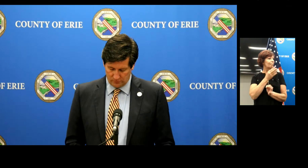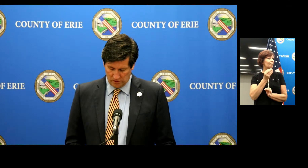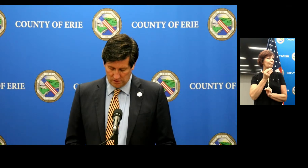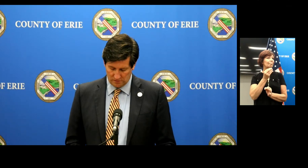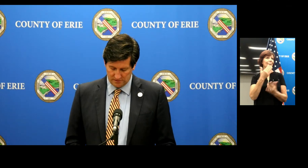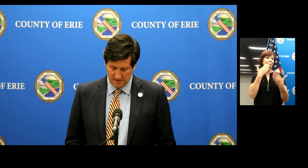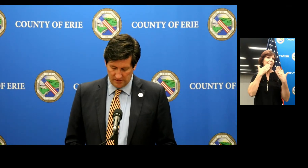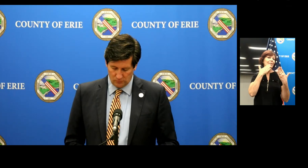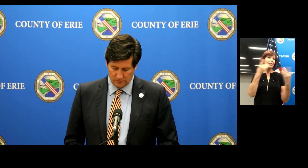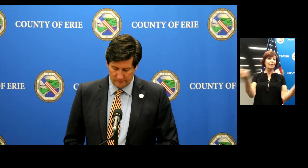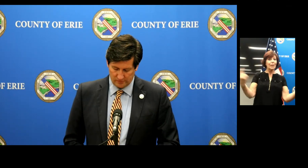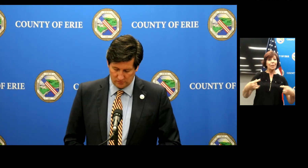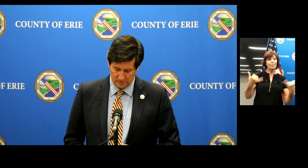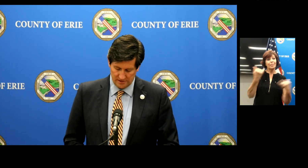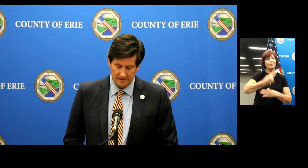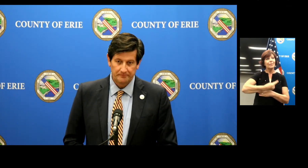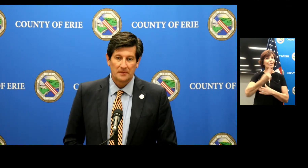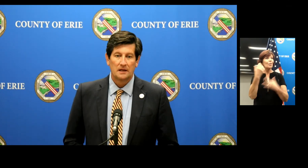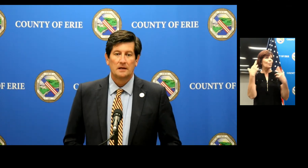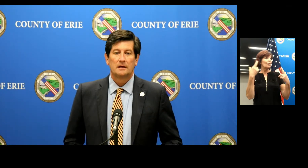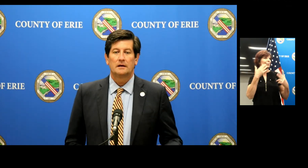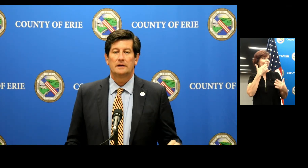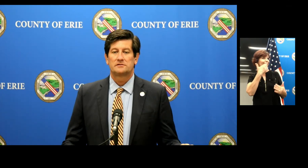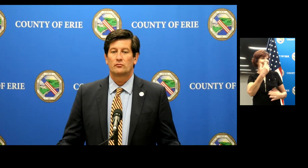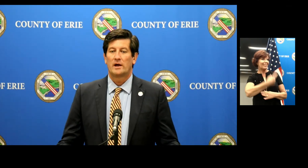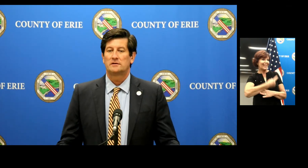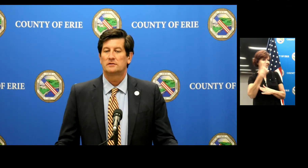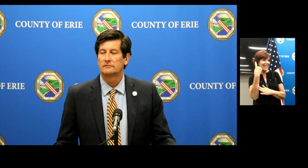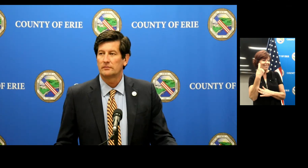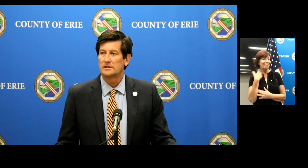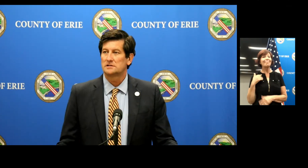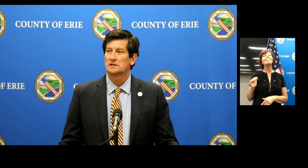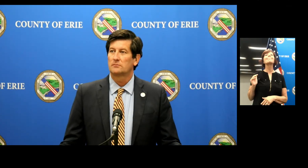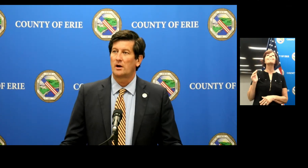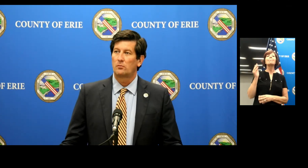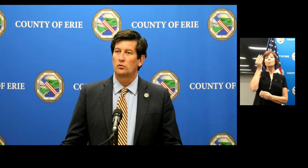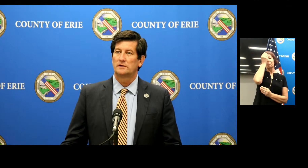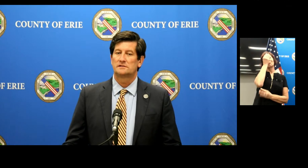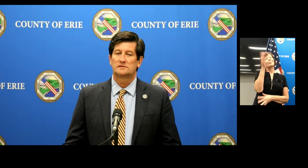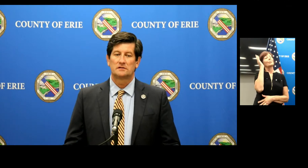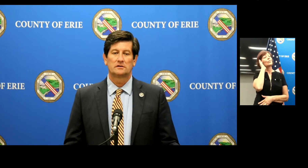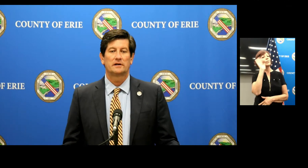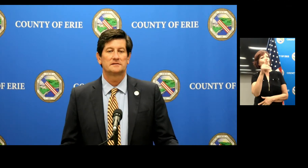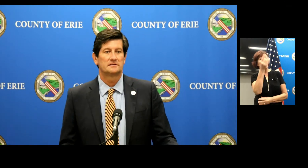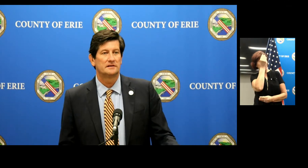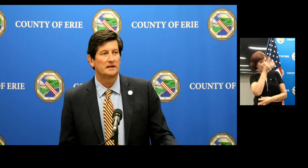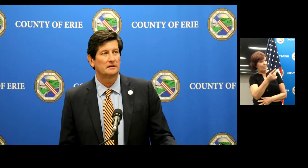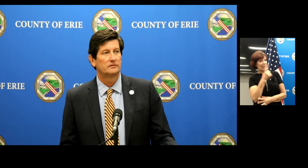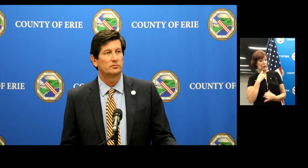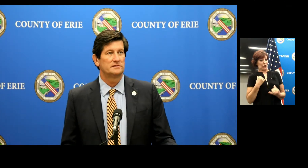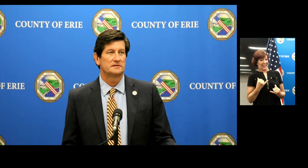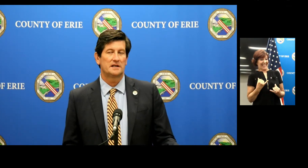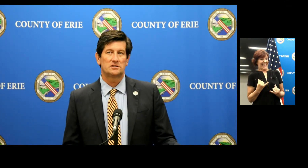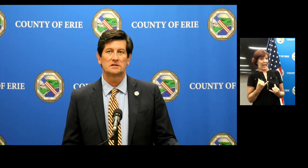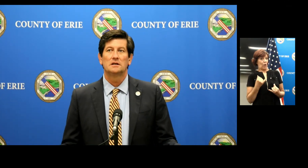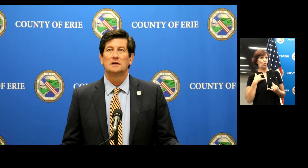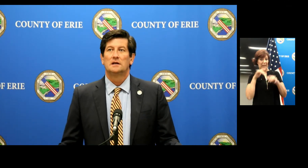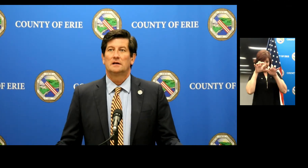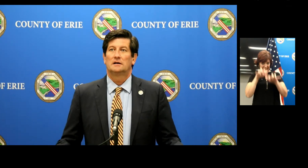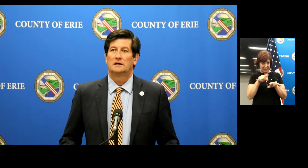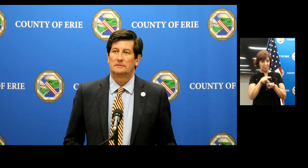everyone for being here today. Hope you're having a good day. As a reminder, the information in the PowerPoint is as current as the date of the